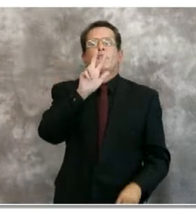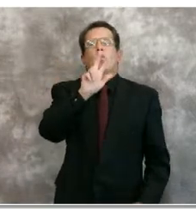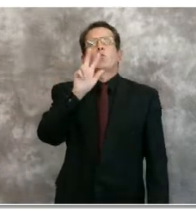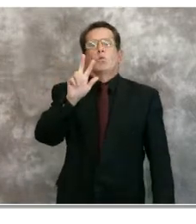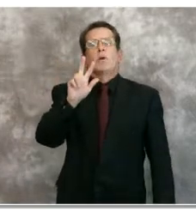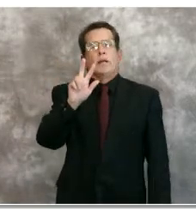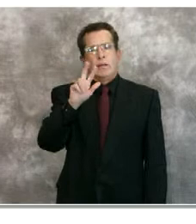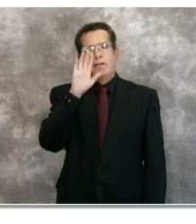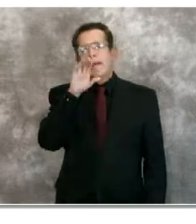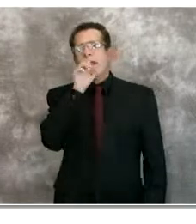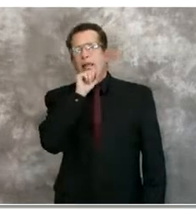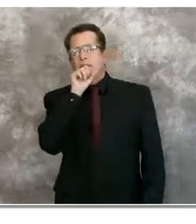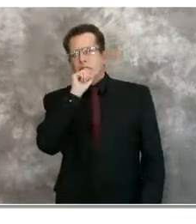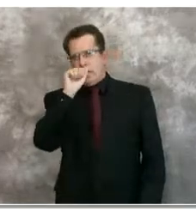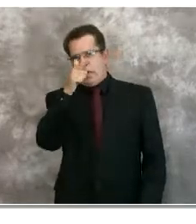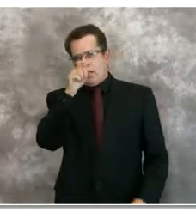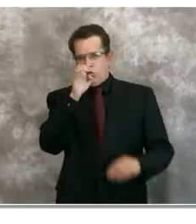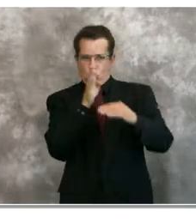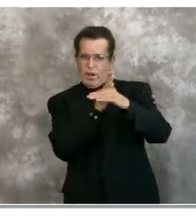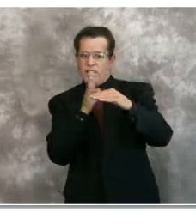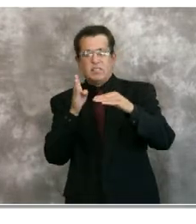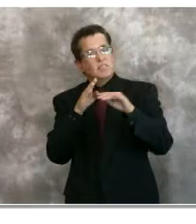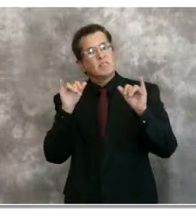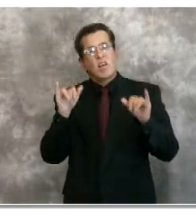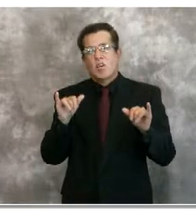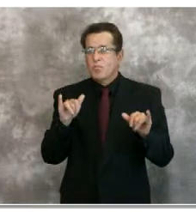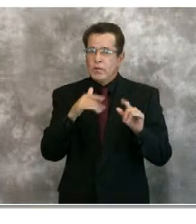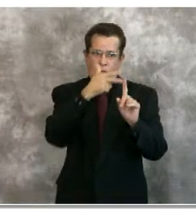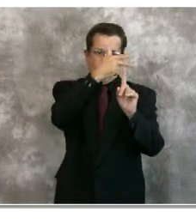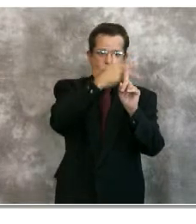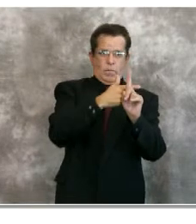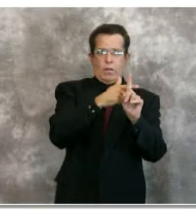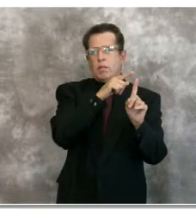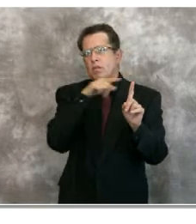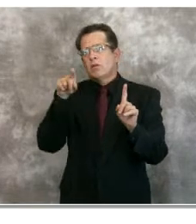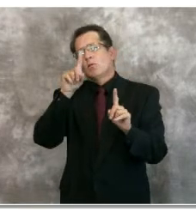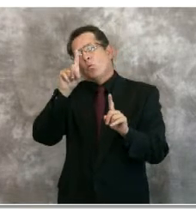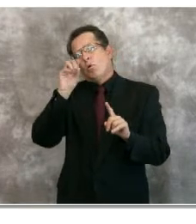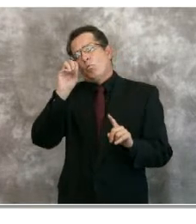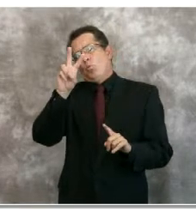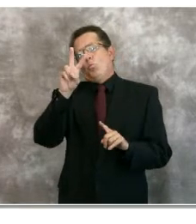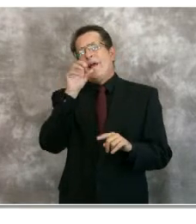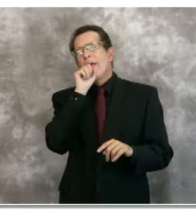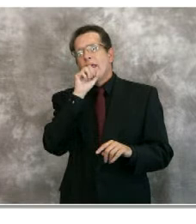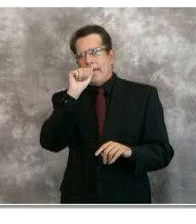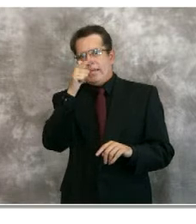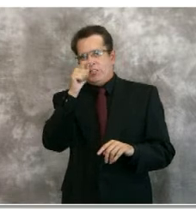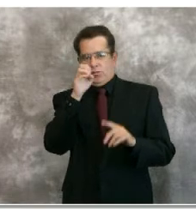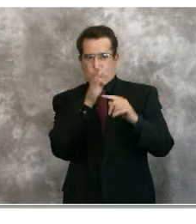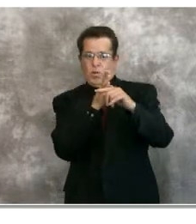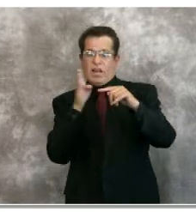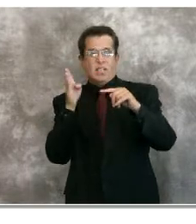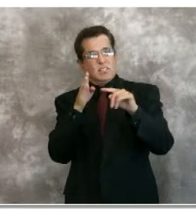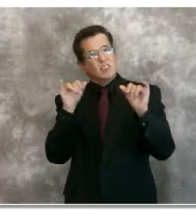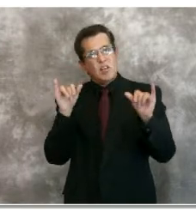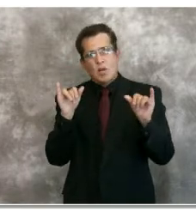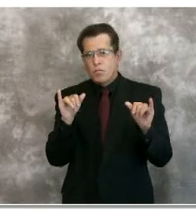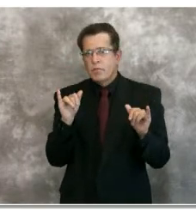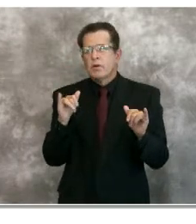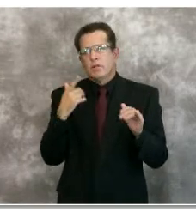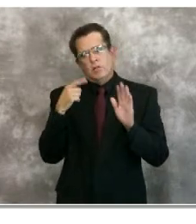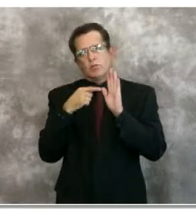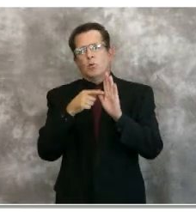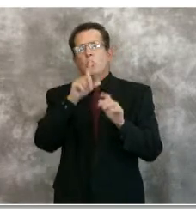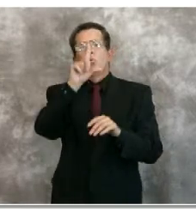range is, again, maintaining from 3 months of age to 102 years of age. The 20